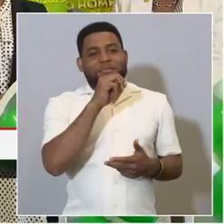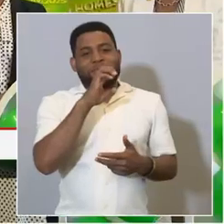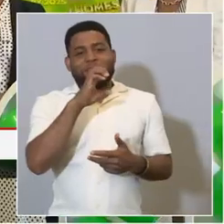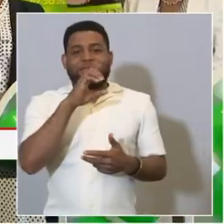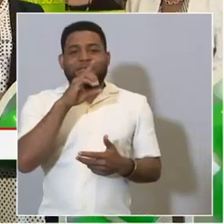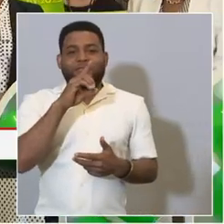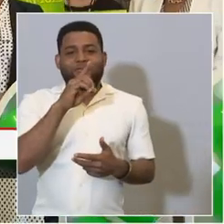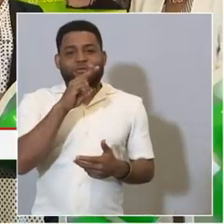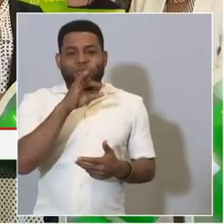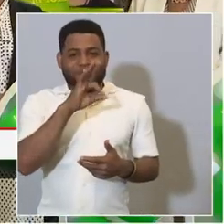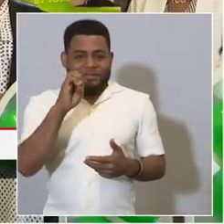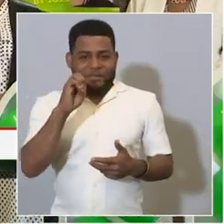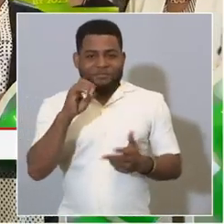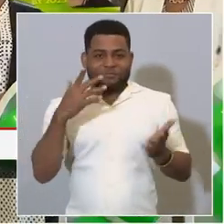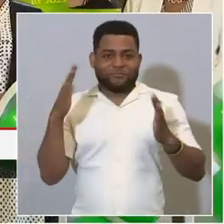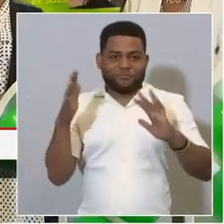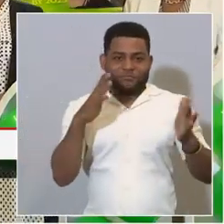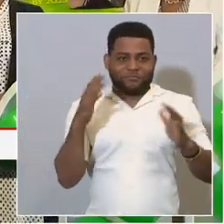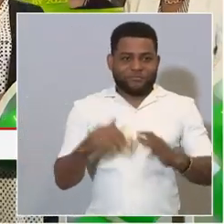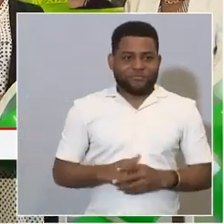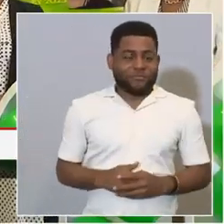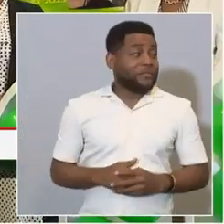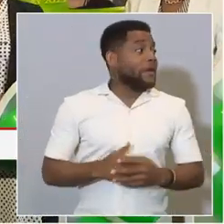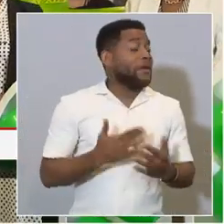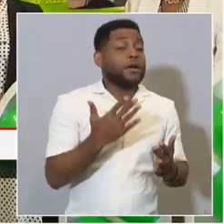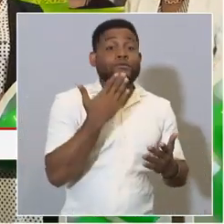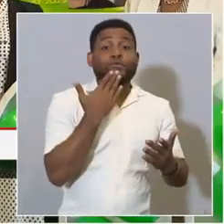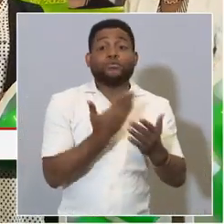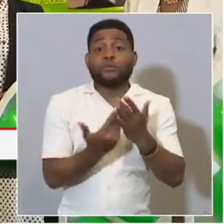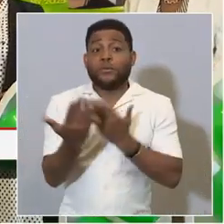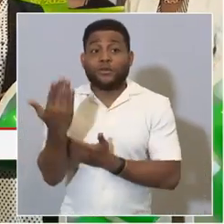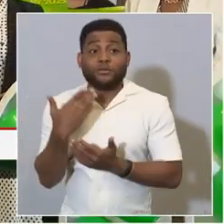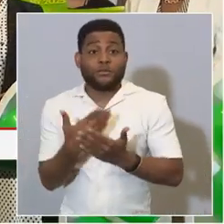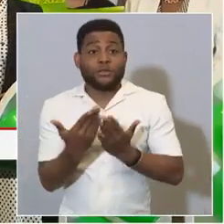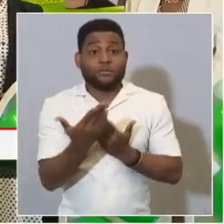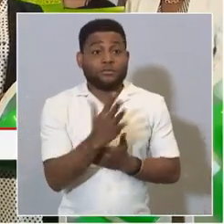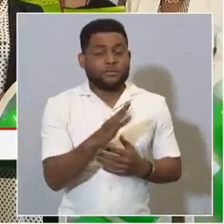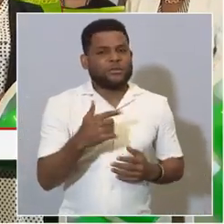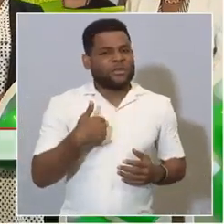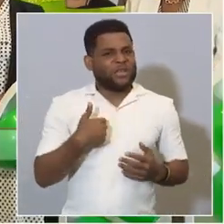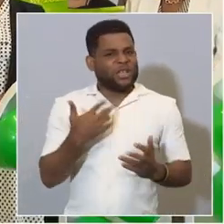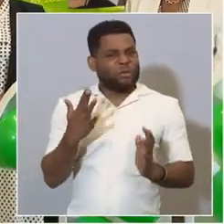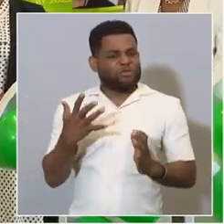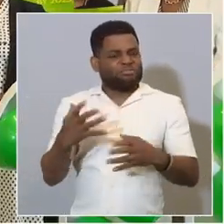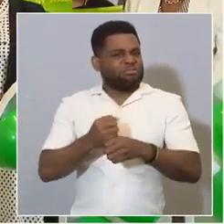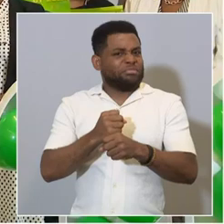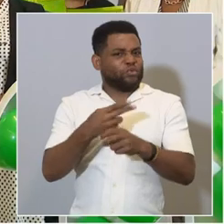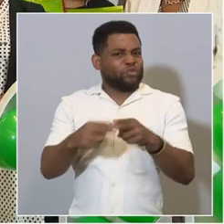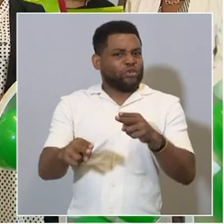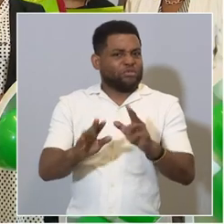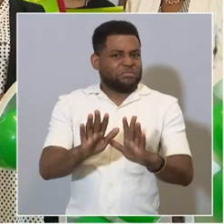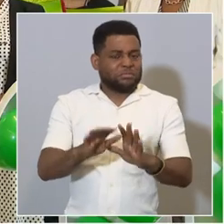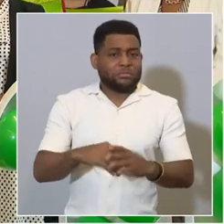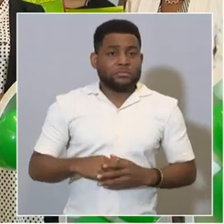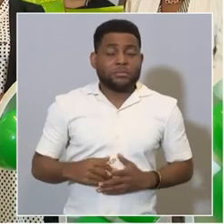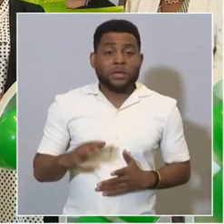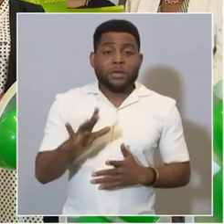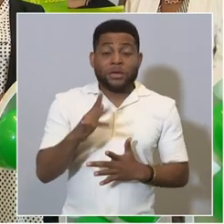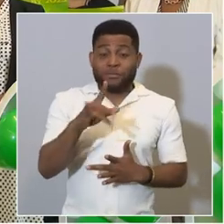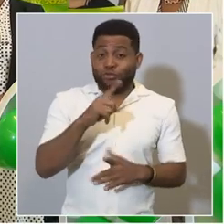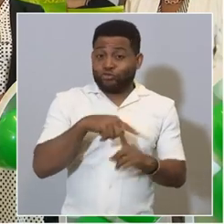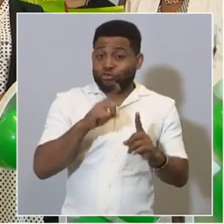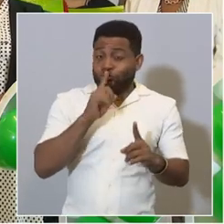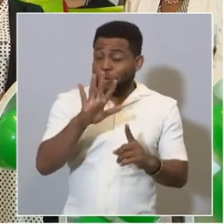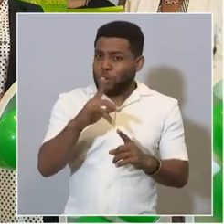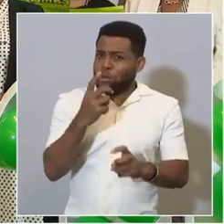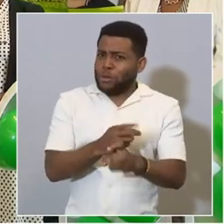Good morning, everyone. I'm going to try to keep my remarks fairly brief, but it's hard to not talk a lot about